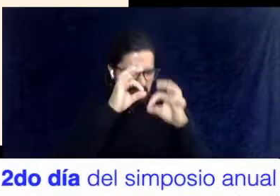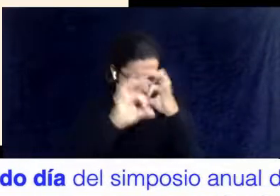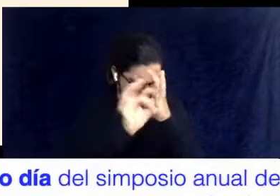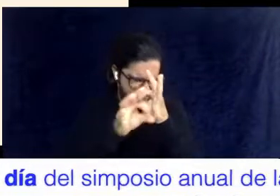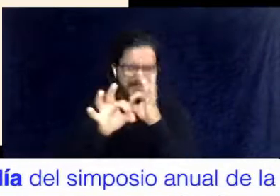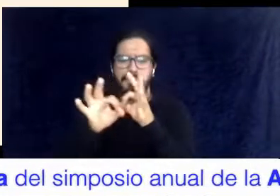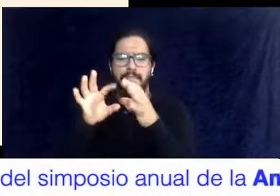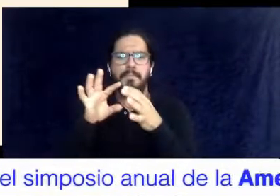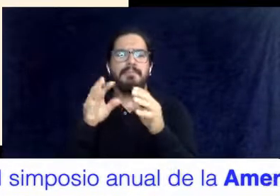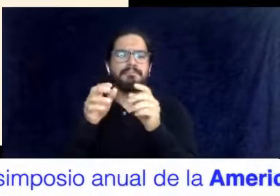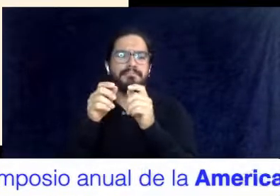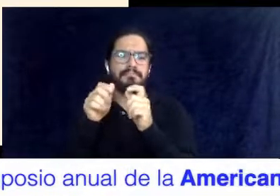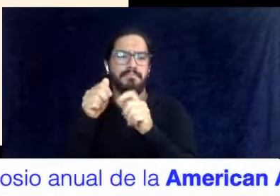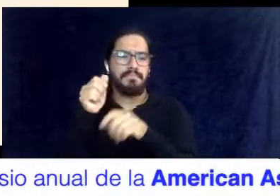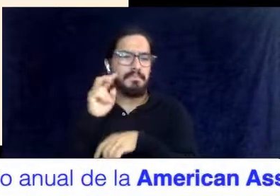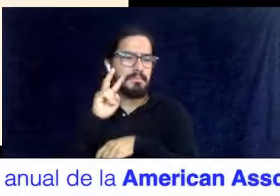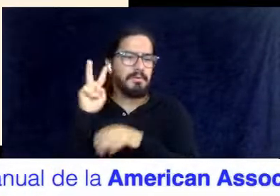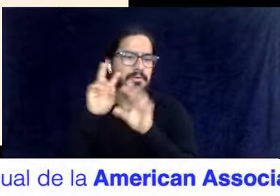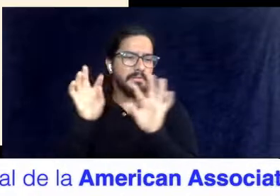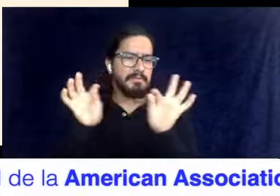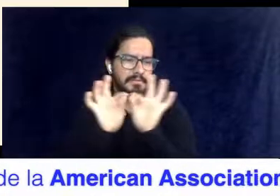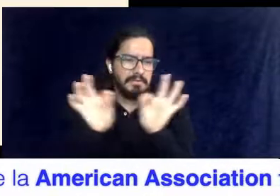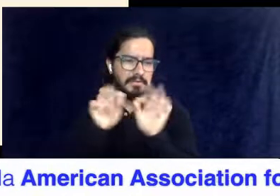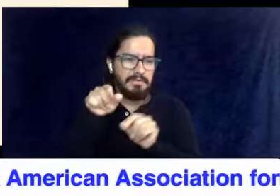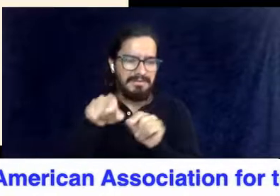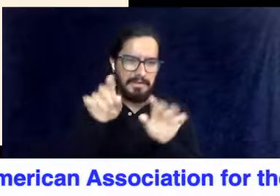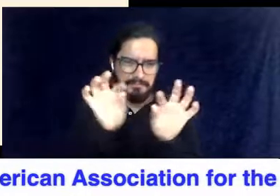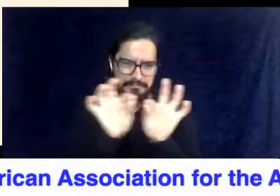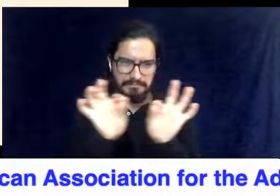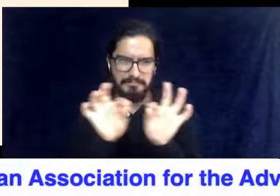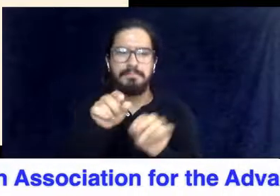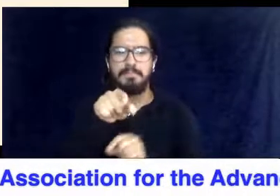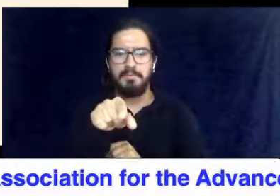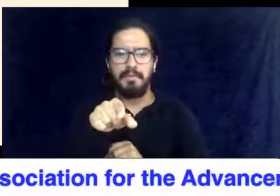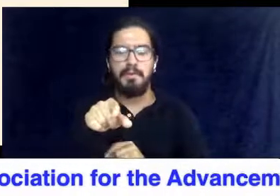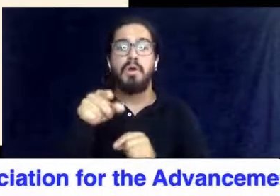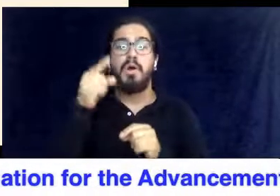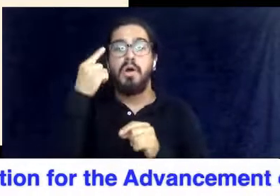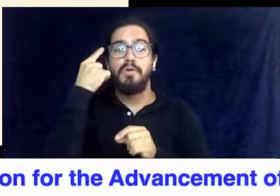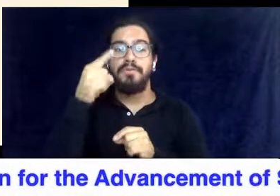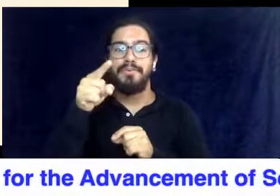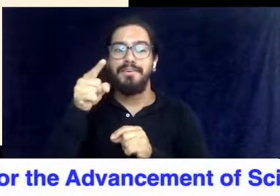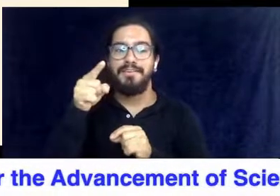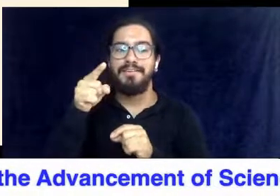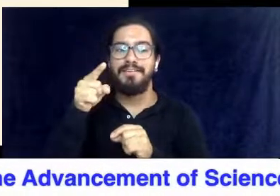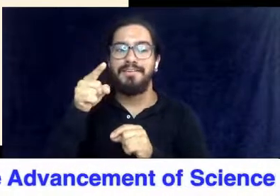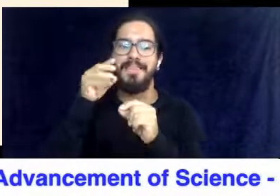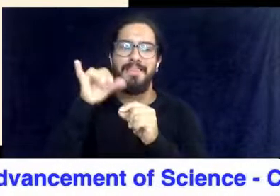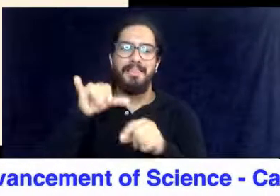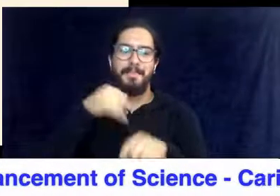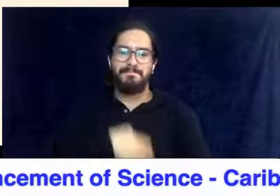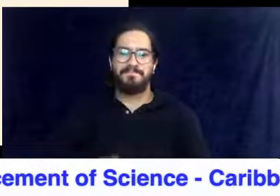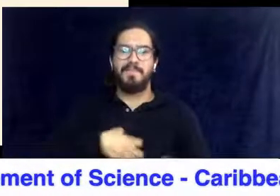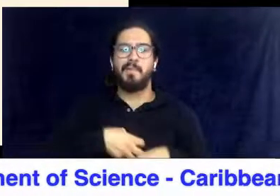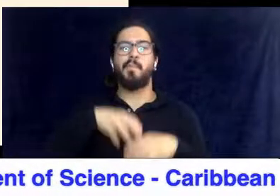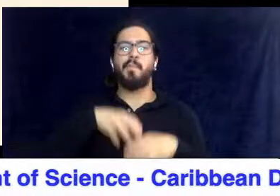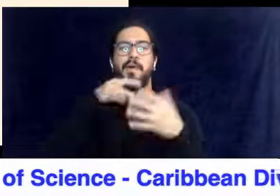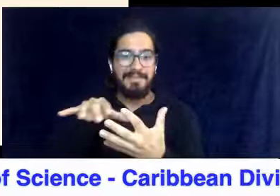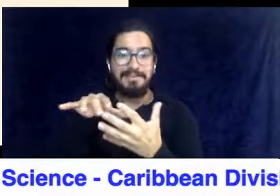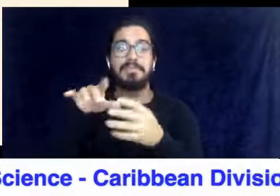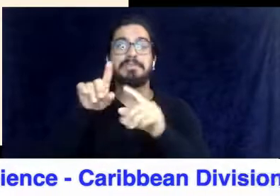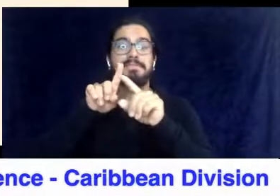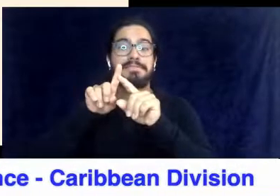Methanoberibacter. For the hindgut samples, we saw a prevalence of spirochetes and verrucomicrobia in the